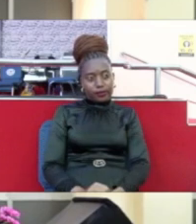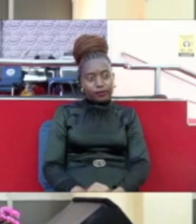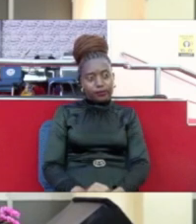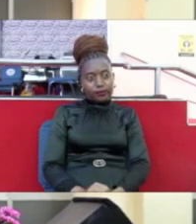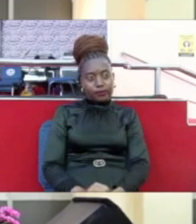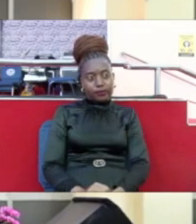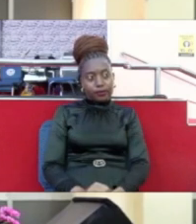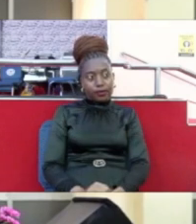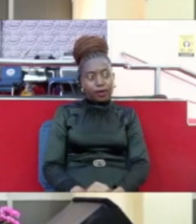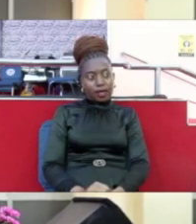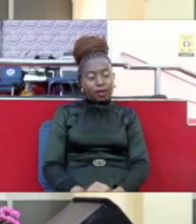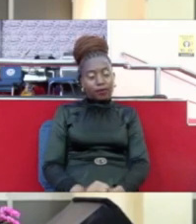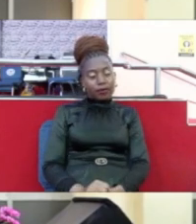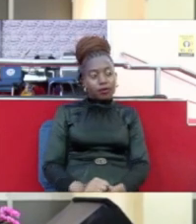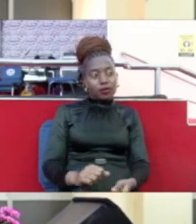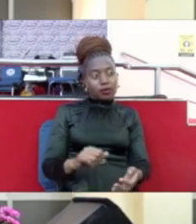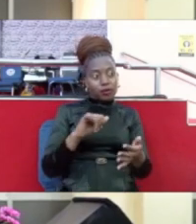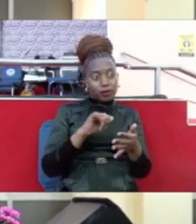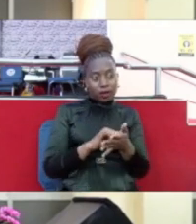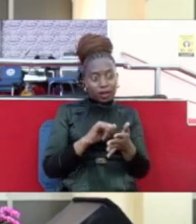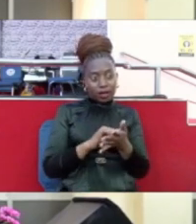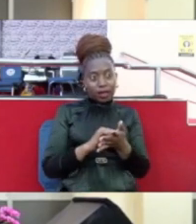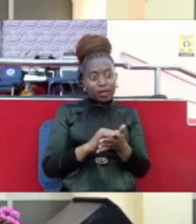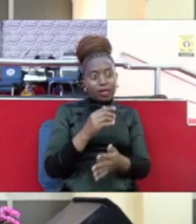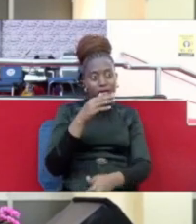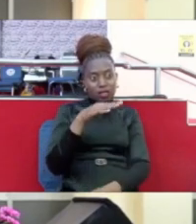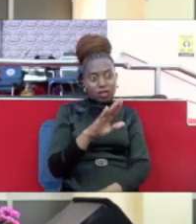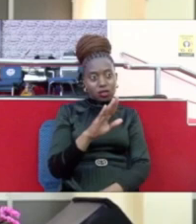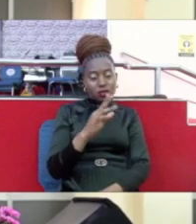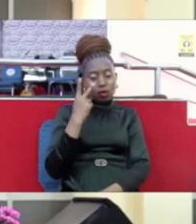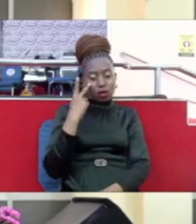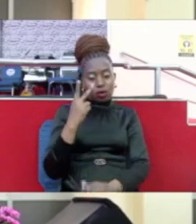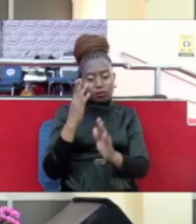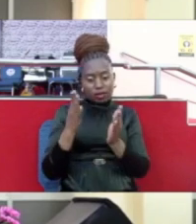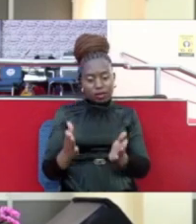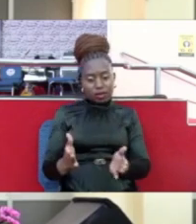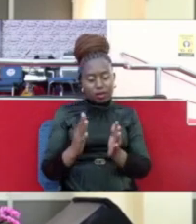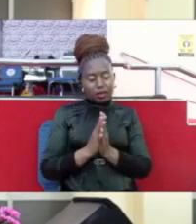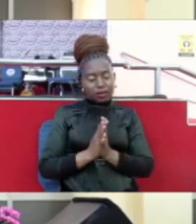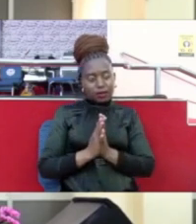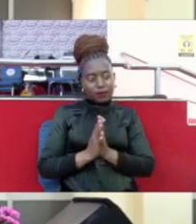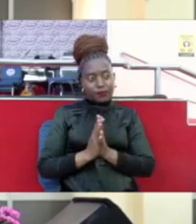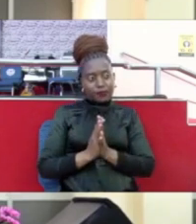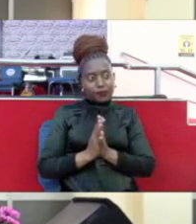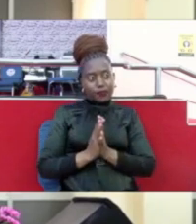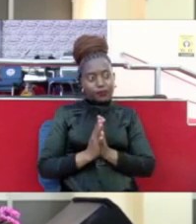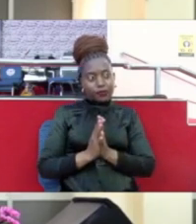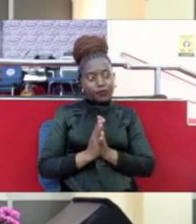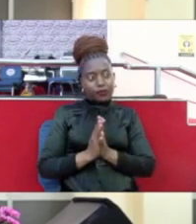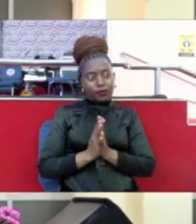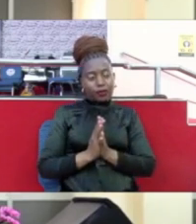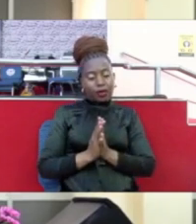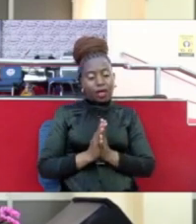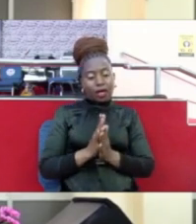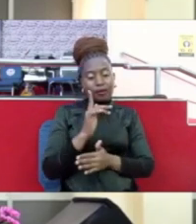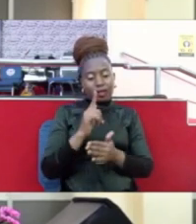That is your greatest witness. Huyo ndiye atakuwa shahidi wako mkuu. What impresses you the most?